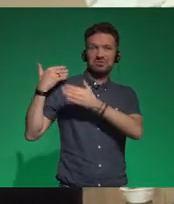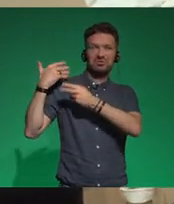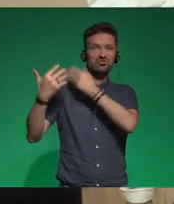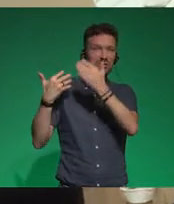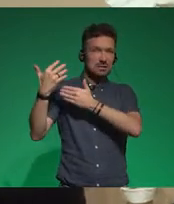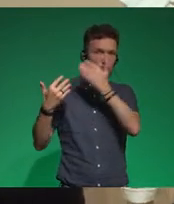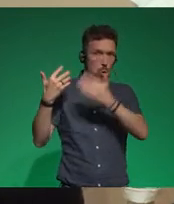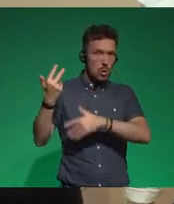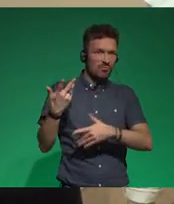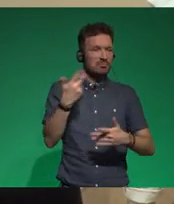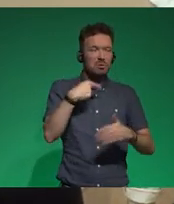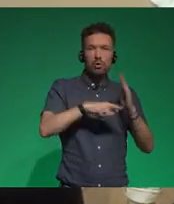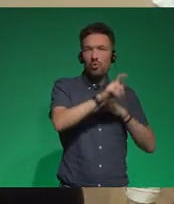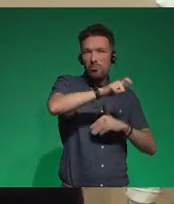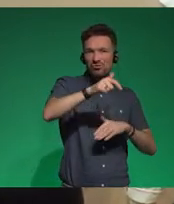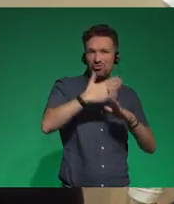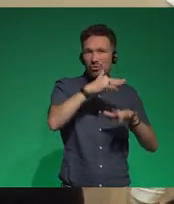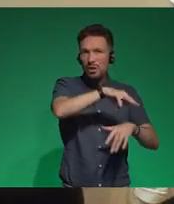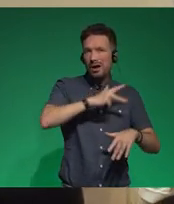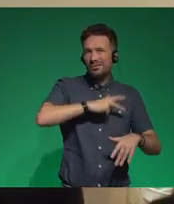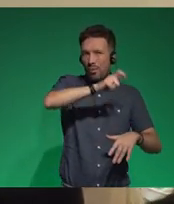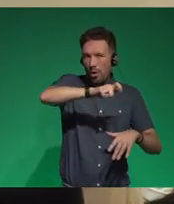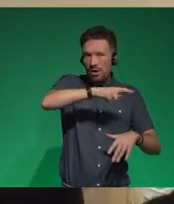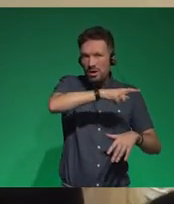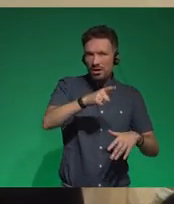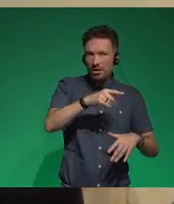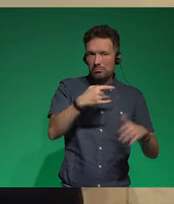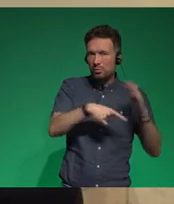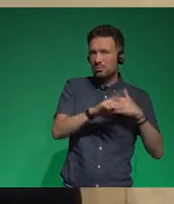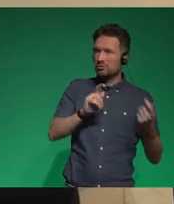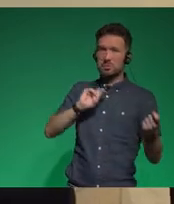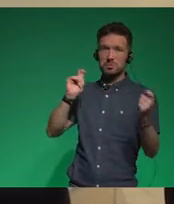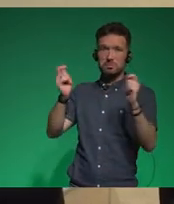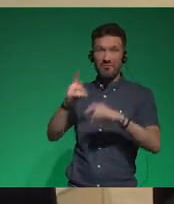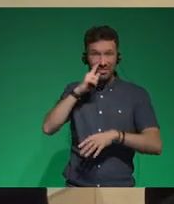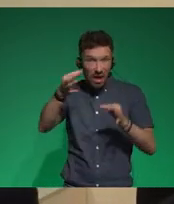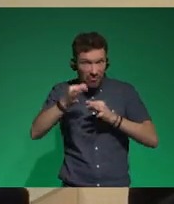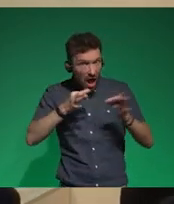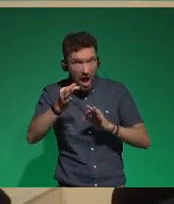we will have them afterwards. We have seen it. Okay.